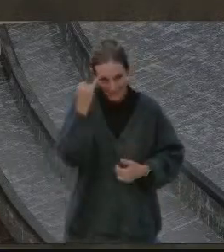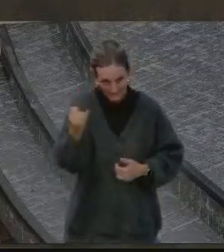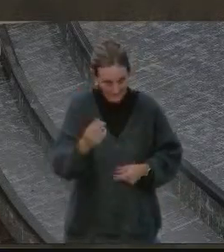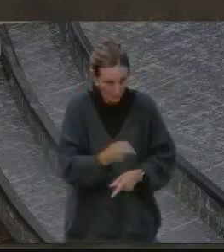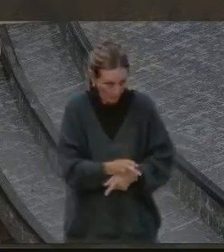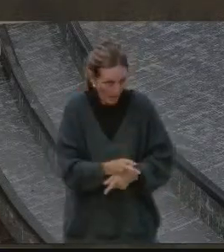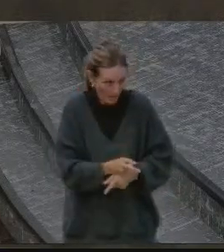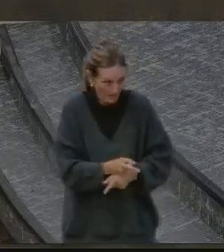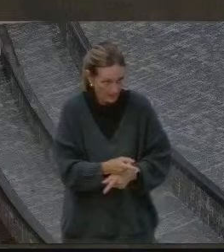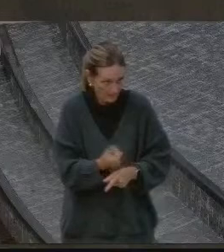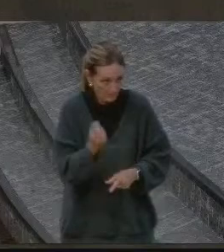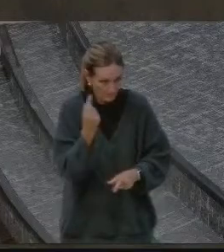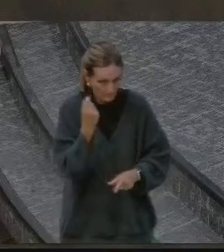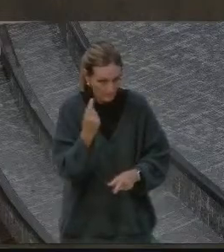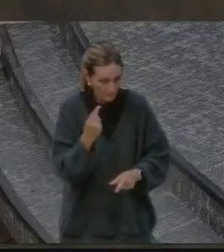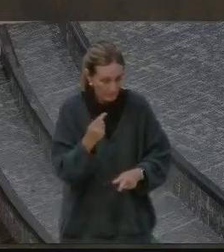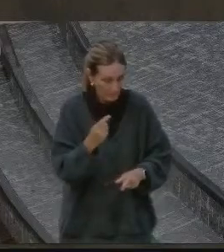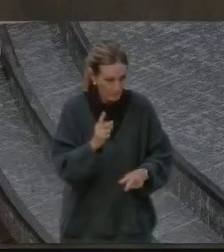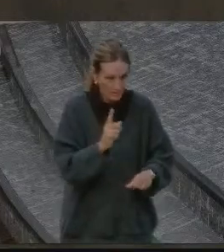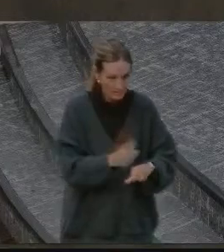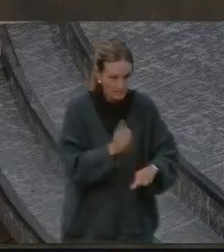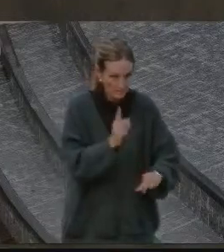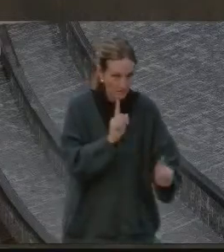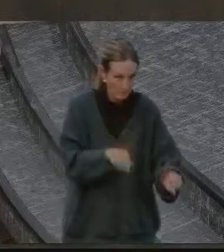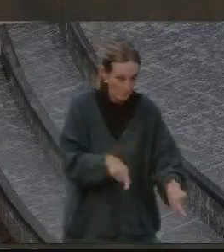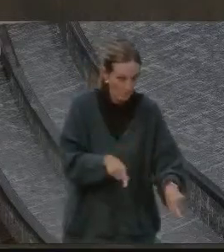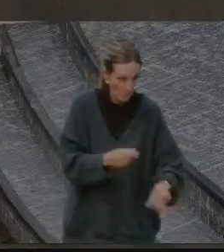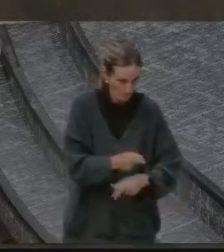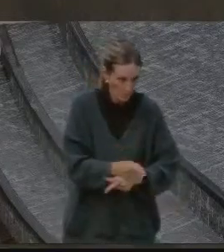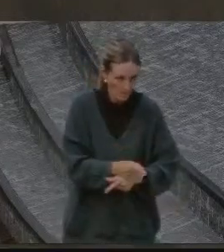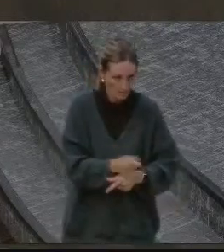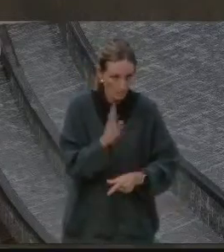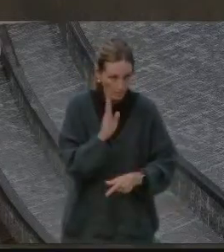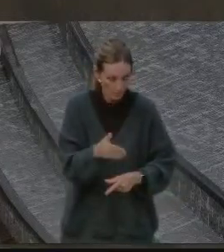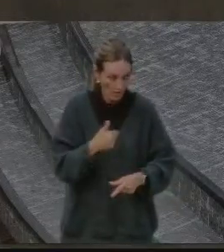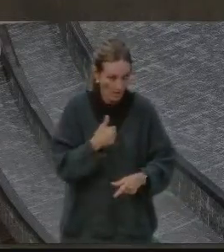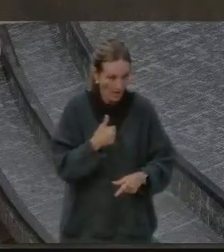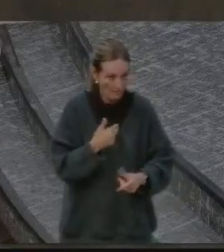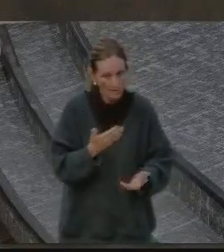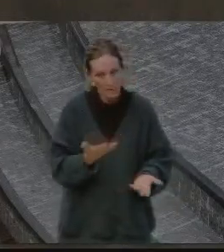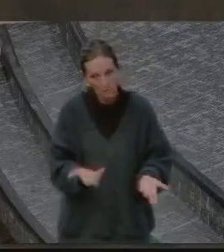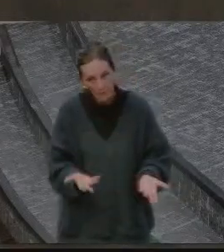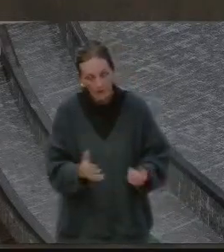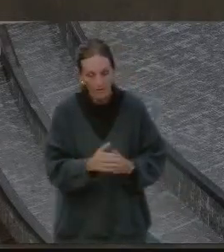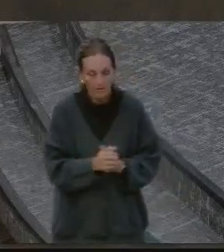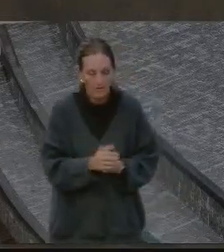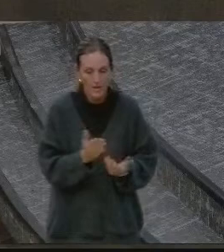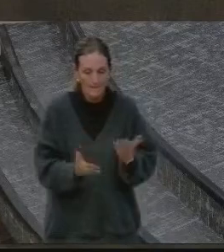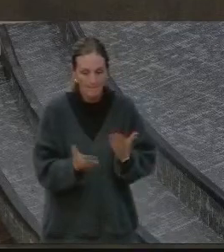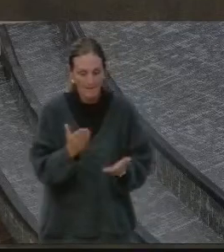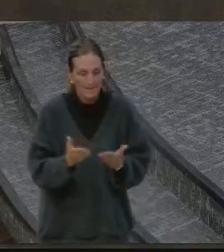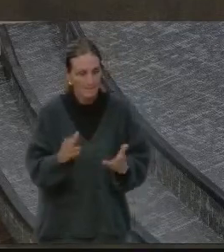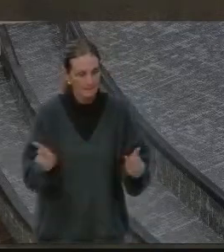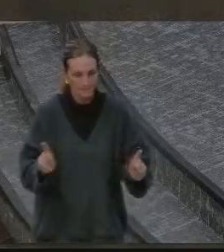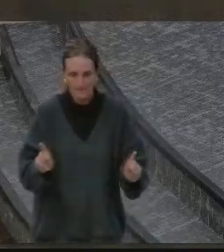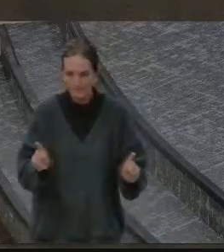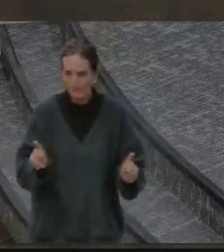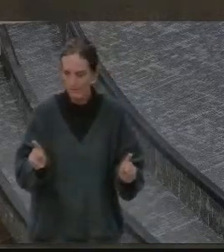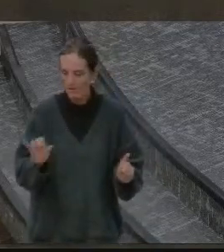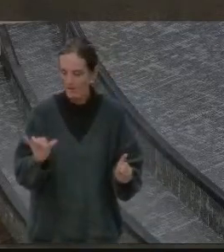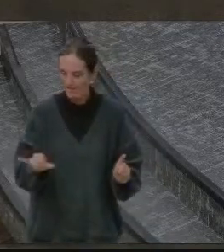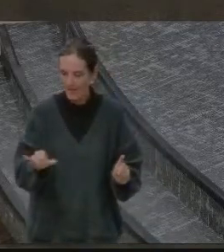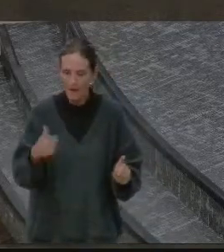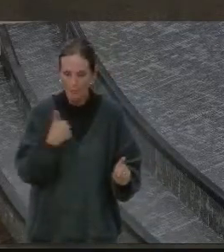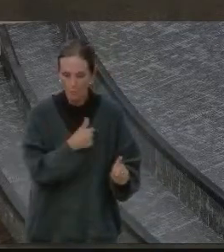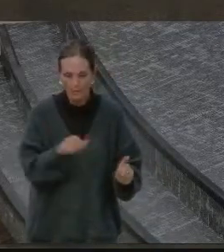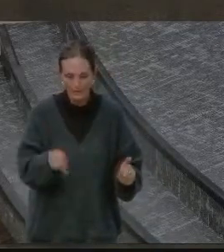on that discipline report. People we might need to be doing some preventative work with, and we